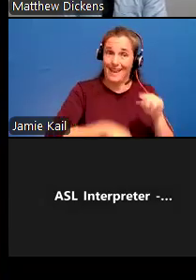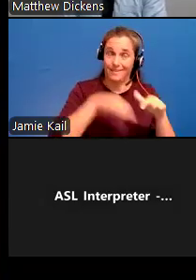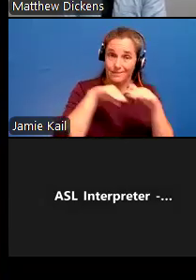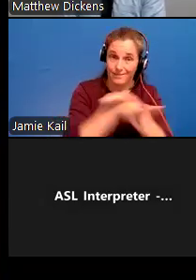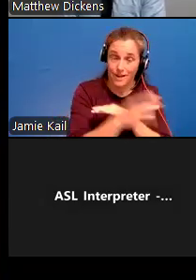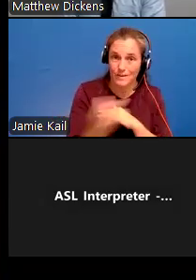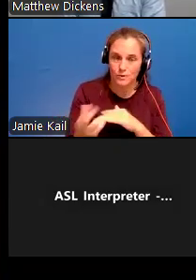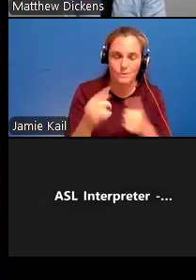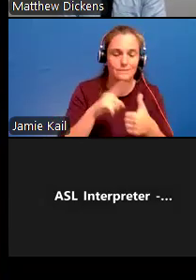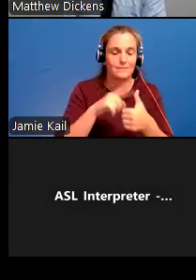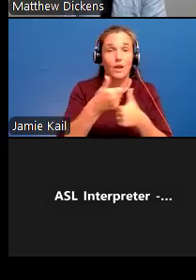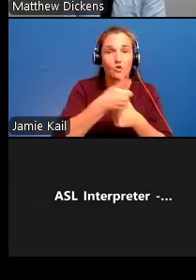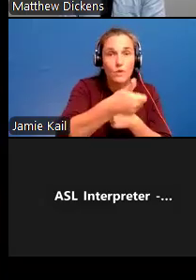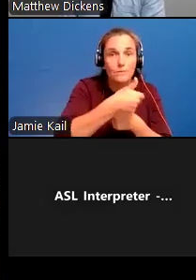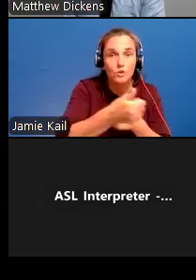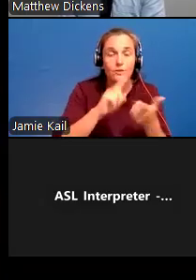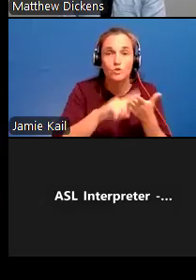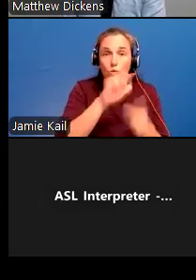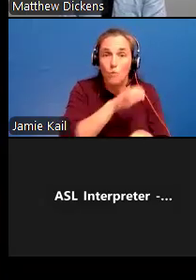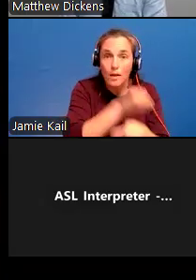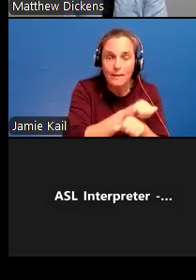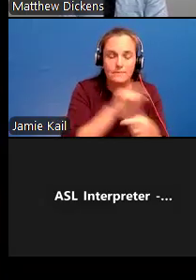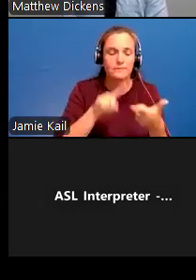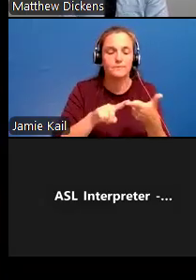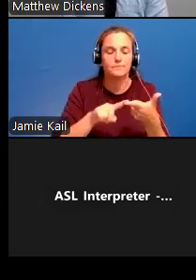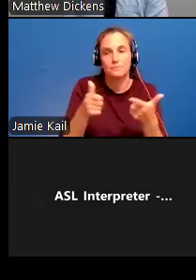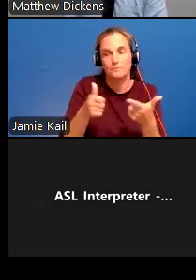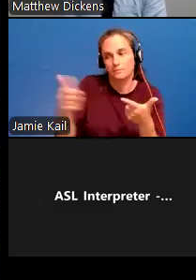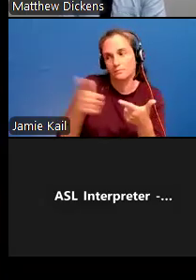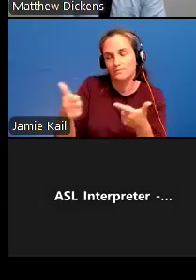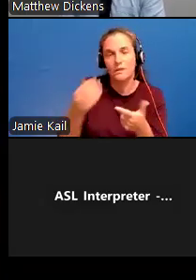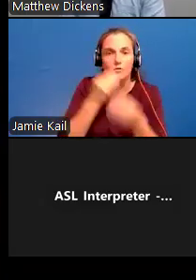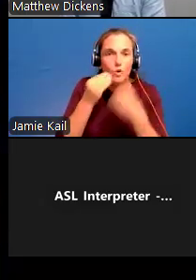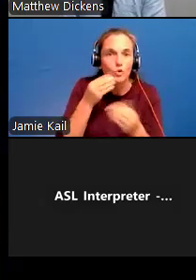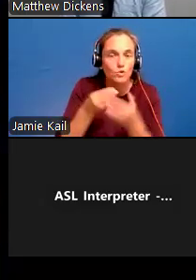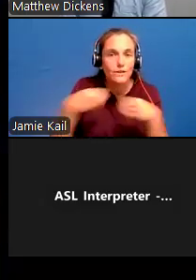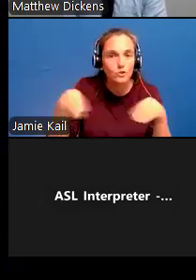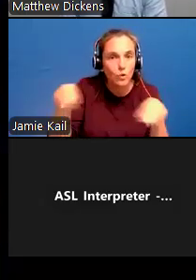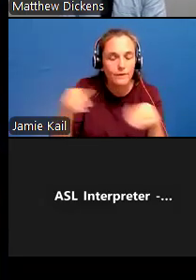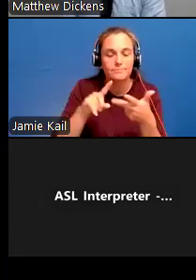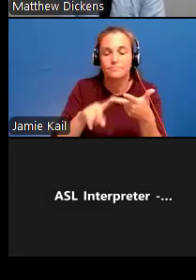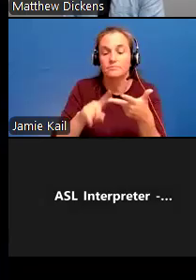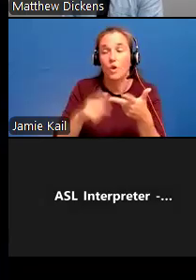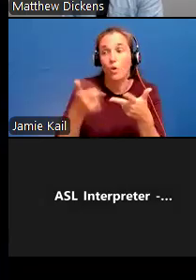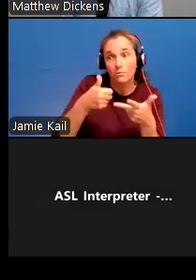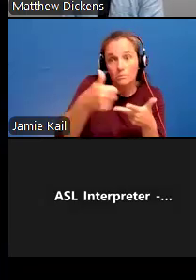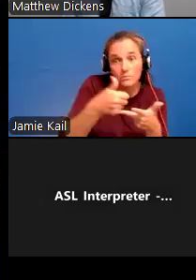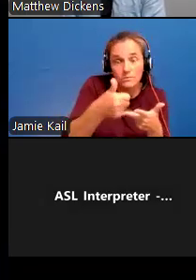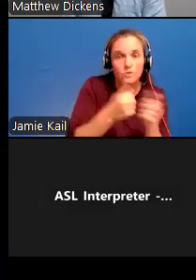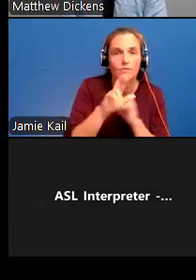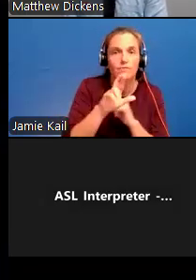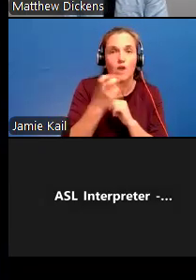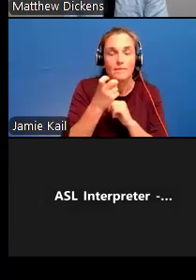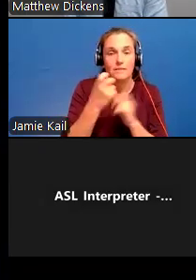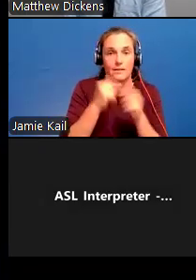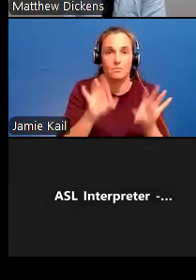as transportation to appointments, get to the grocery store when they need food, or to the pharmacy to pick up medications, this